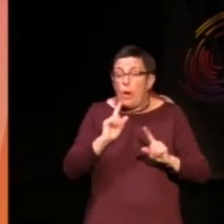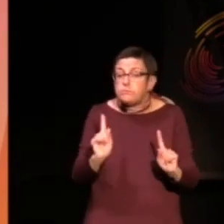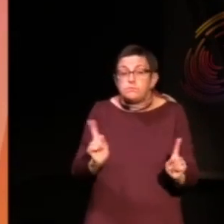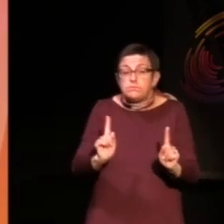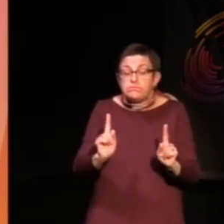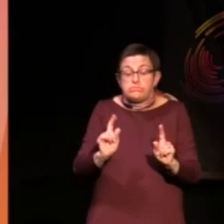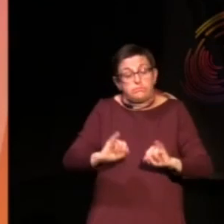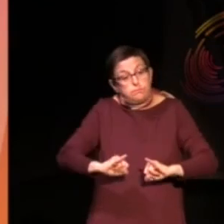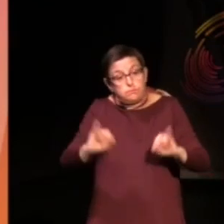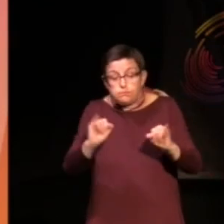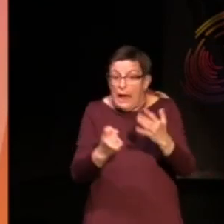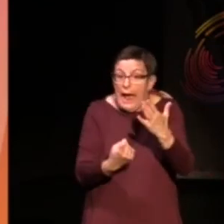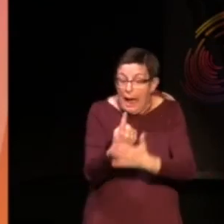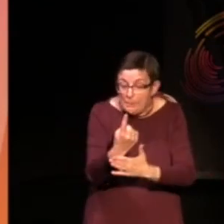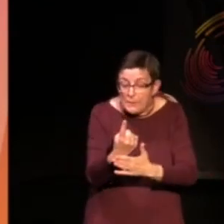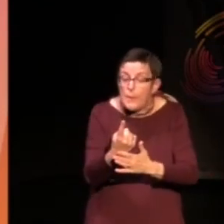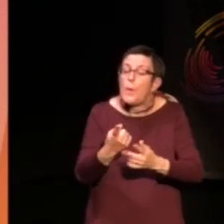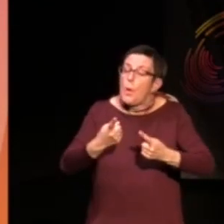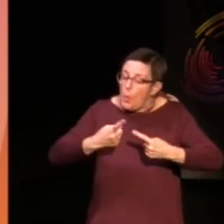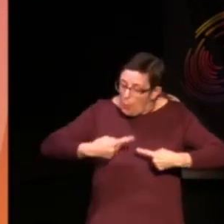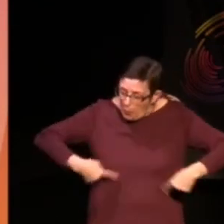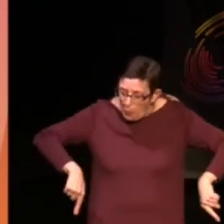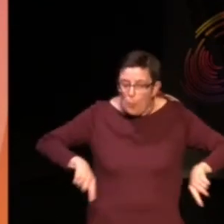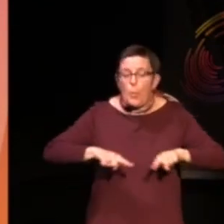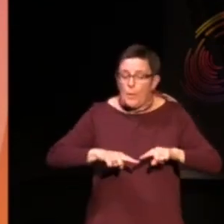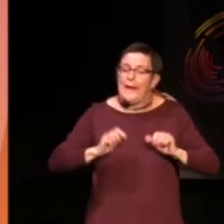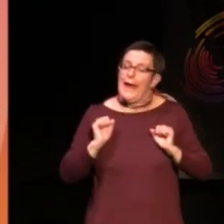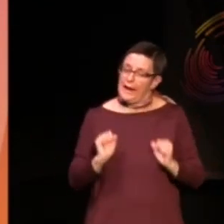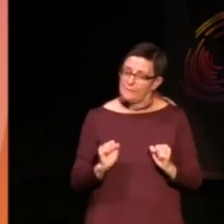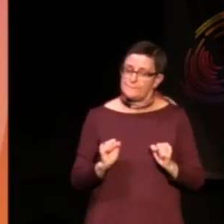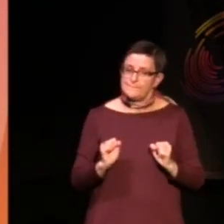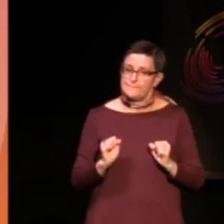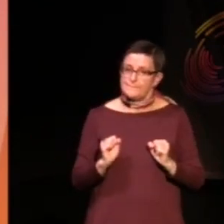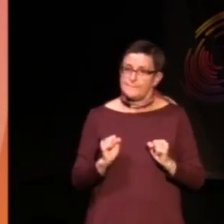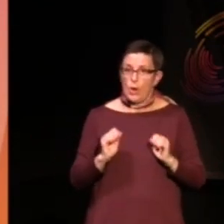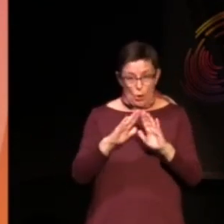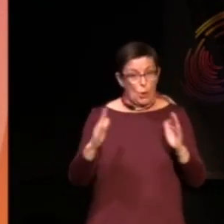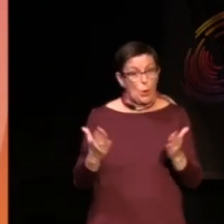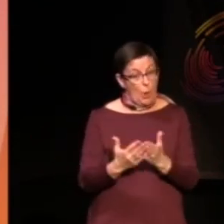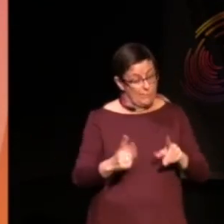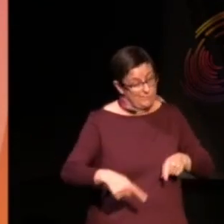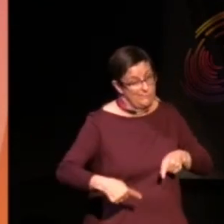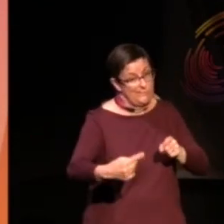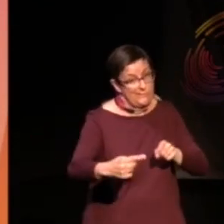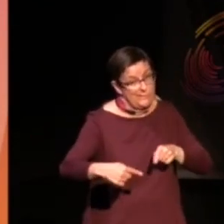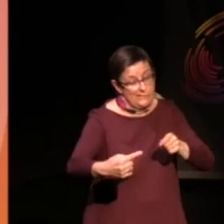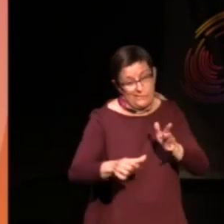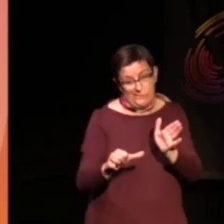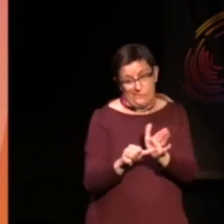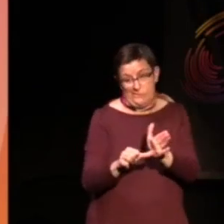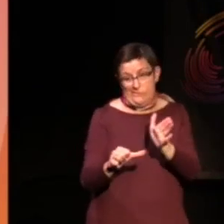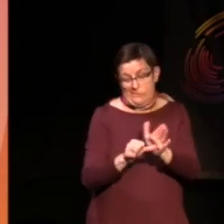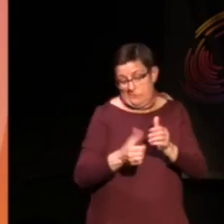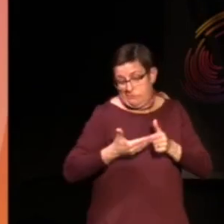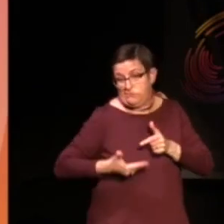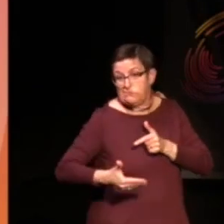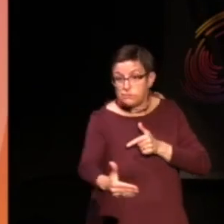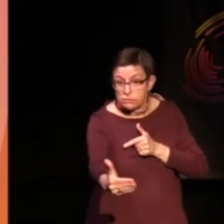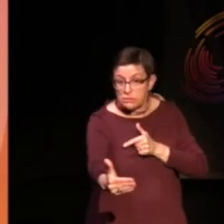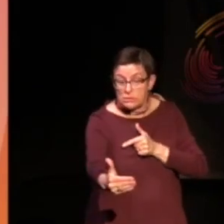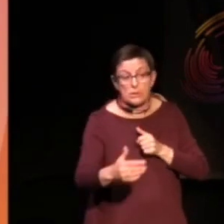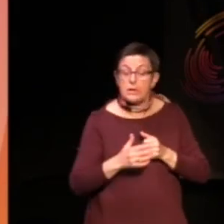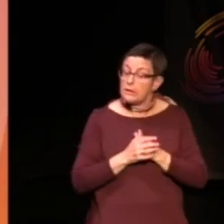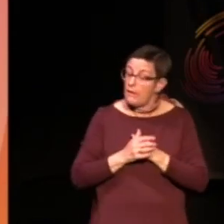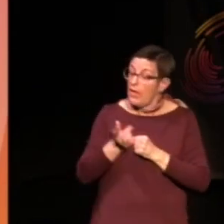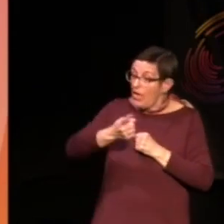cyber terrorism, we have massive global challenges ahead of us as humanity. And none of